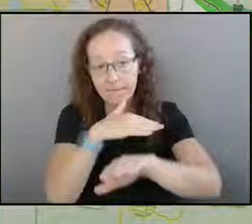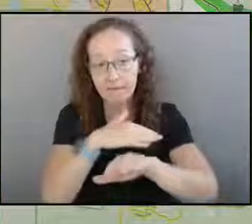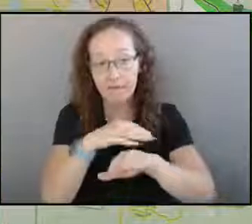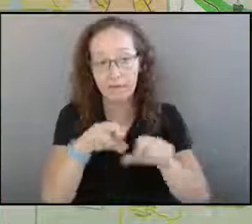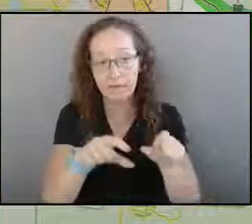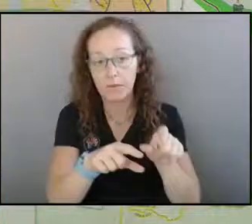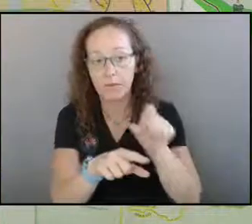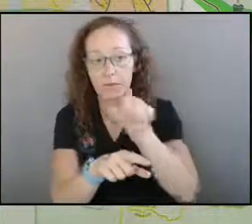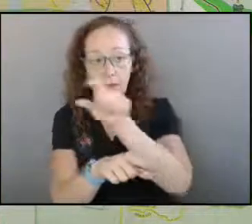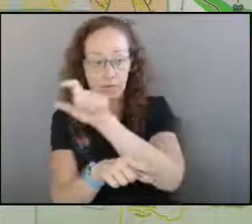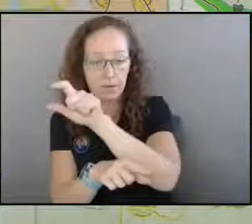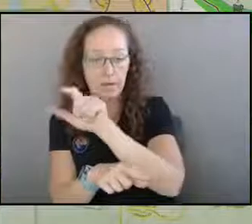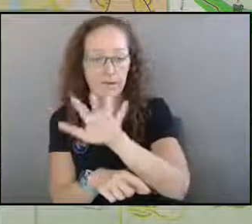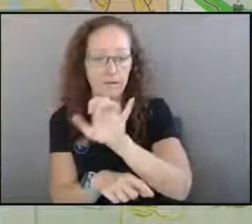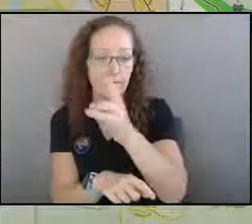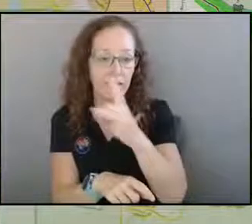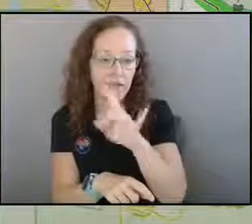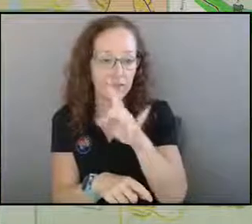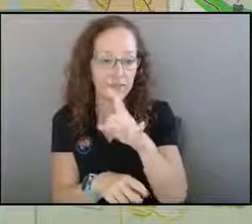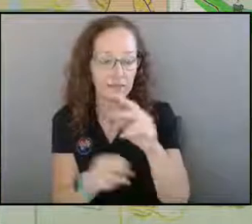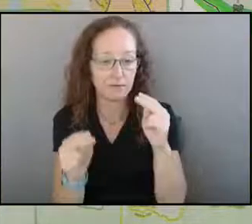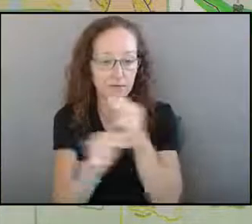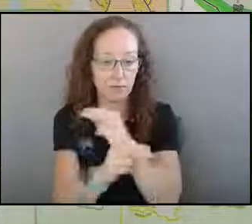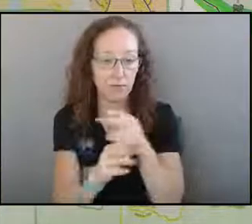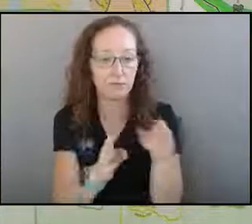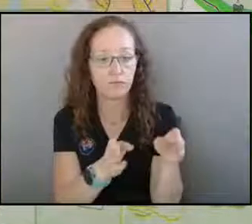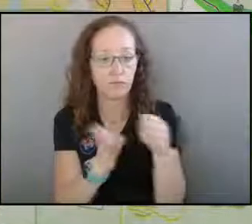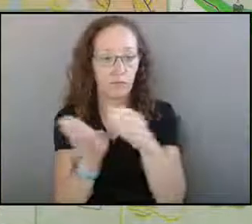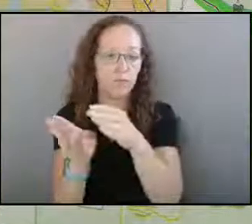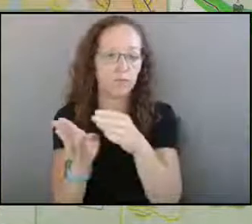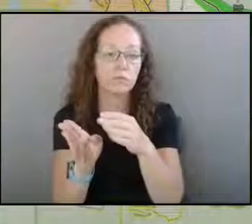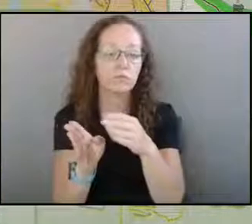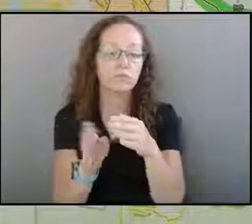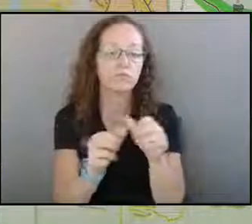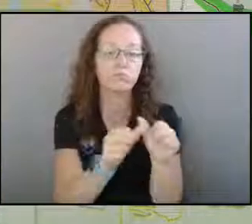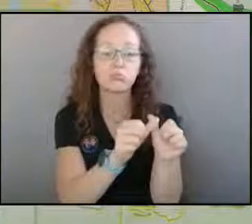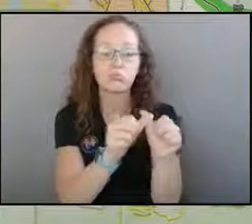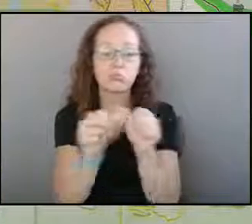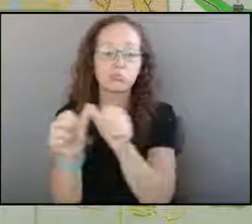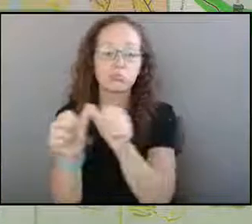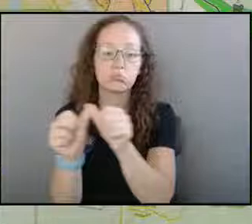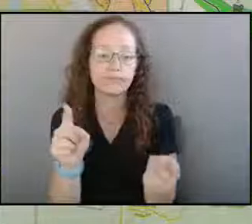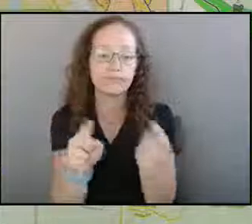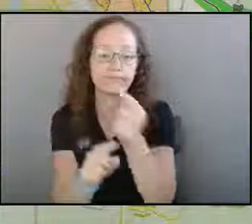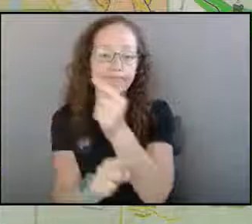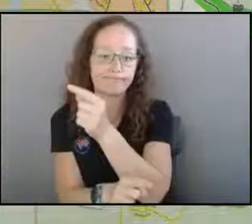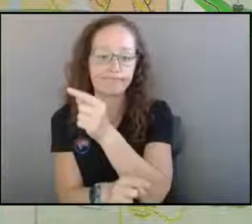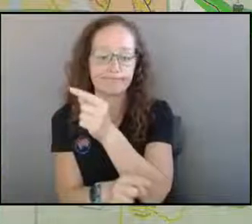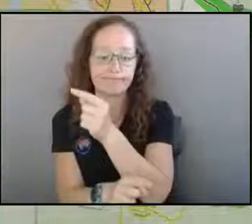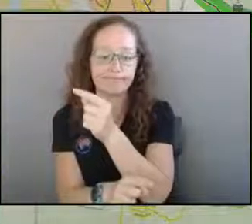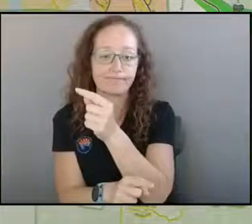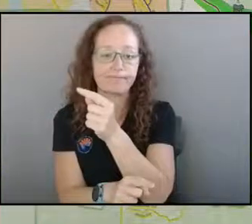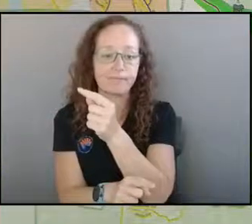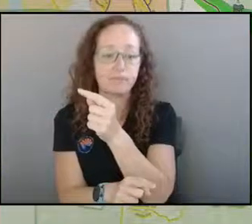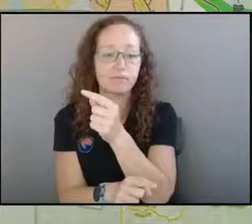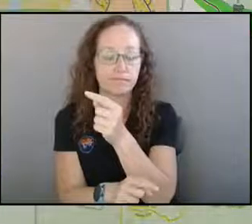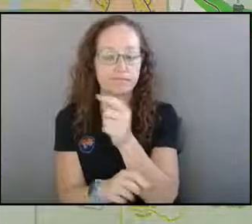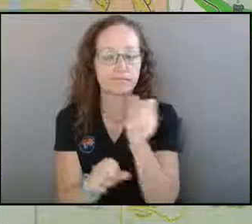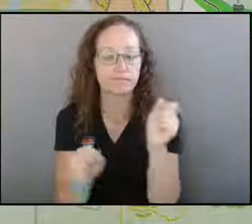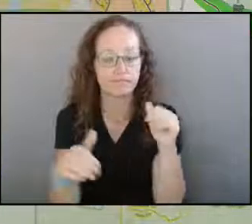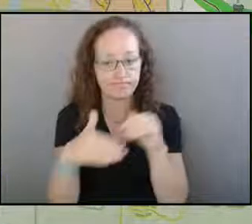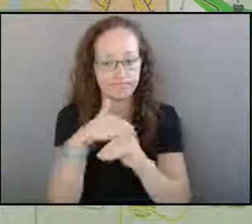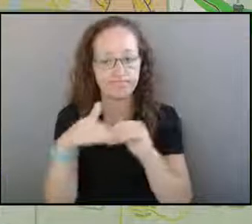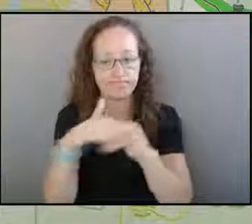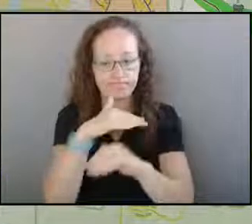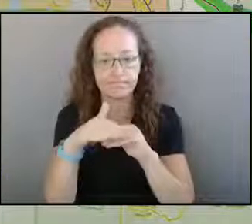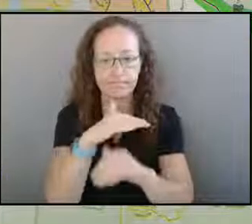of 518, and we're gonna continue. I'm gonna say northwest bound on 518, and we're gonna continue to repopulate that area as of